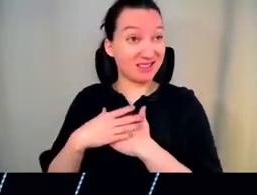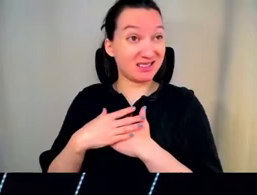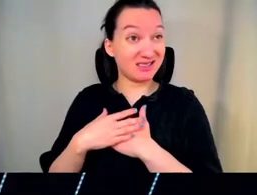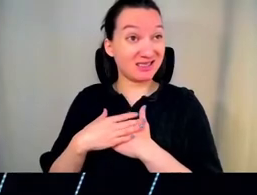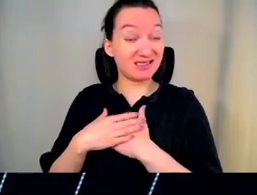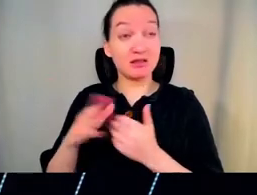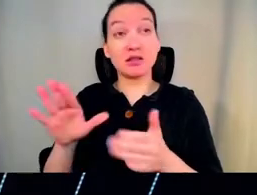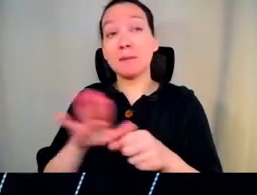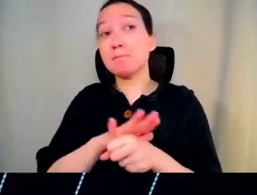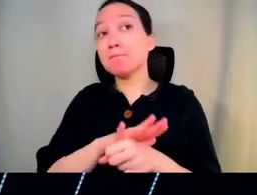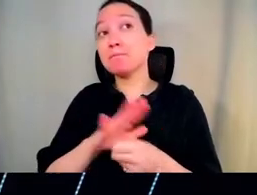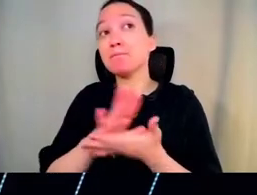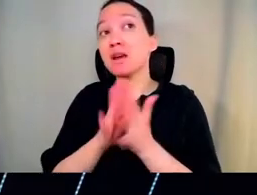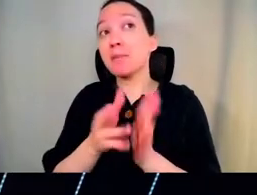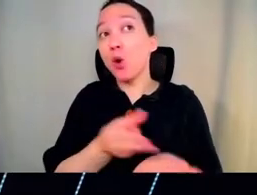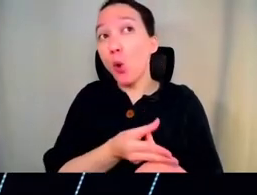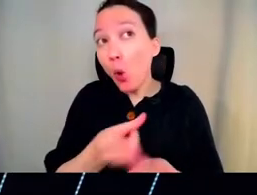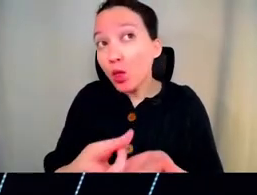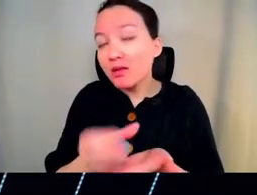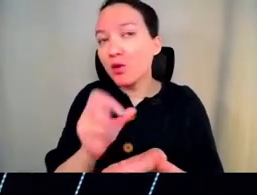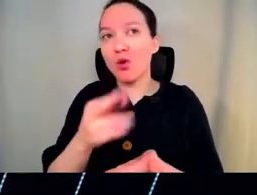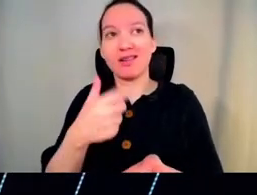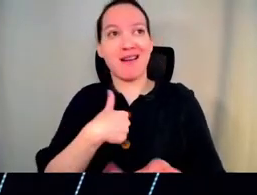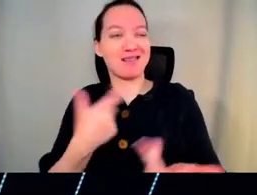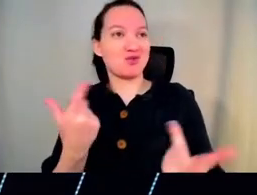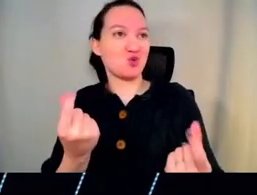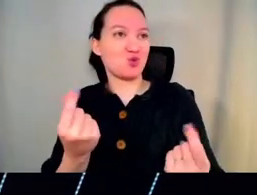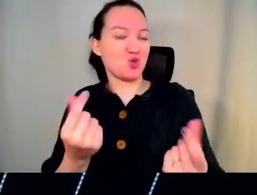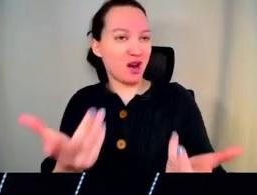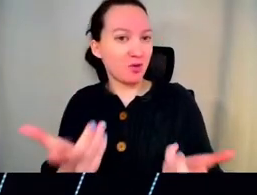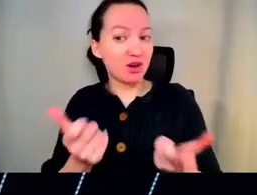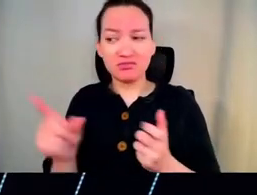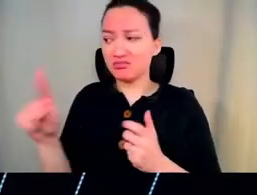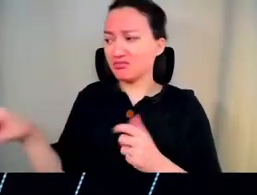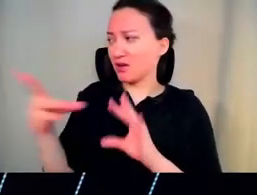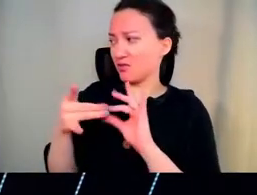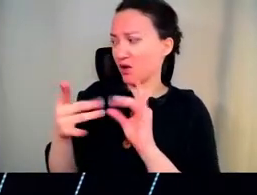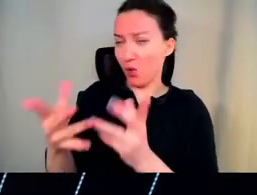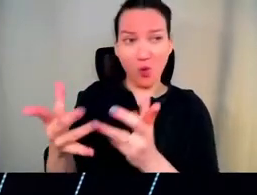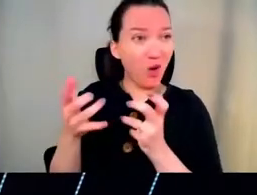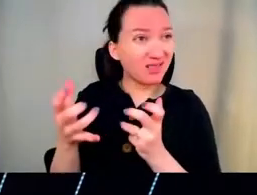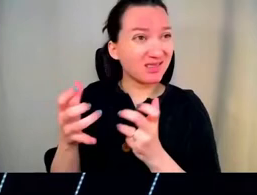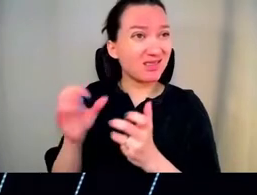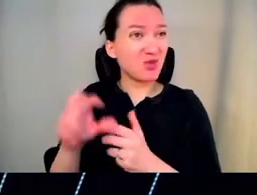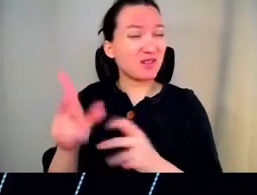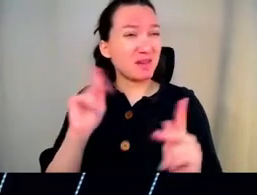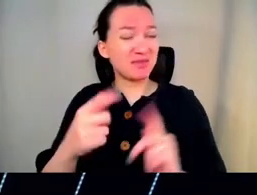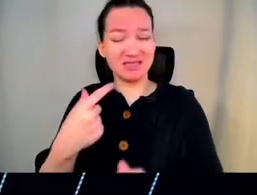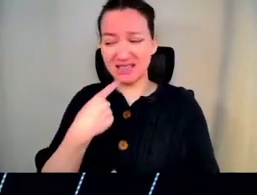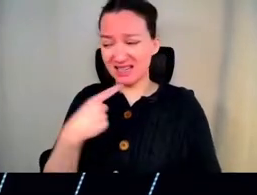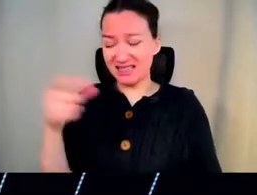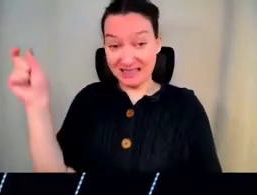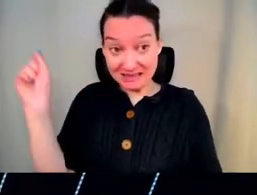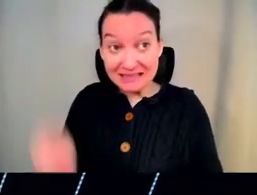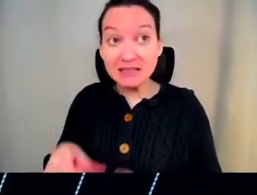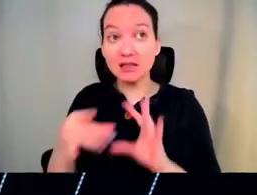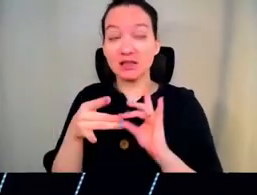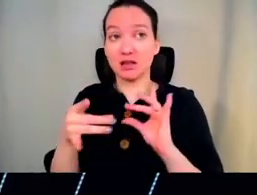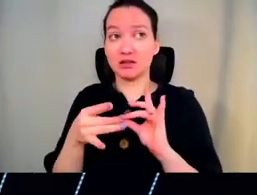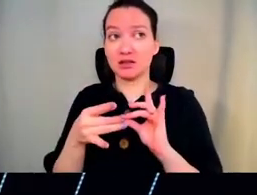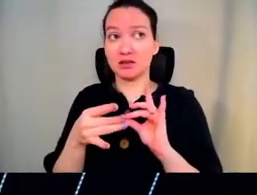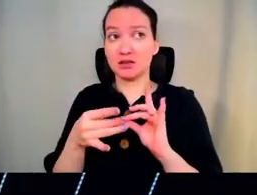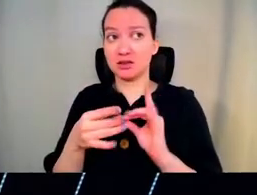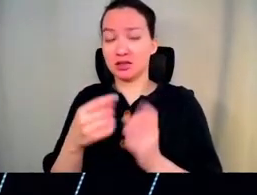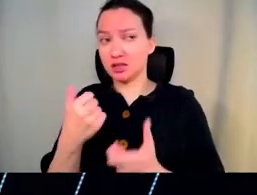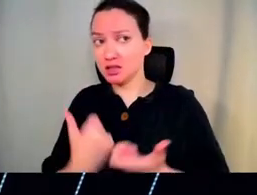towards holiness or just towards what I wanna do? Are people saying what I want them to say or are people saying what needs to be said? We need to